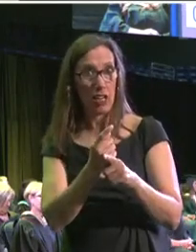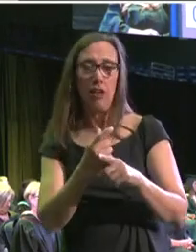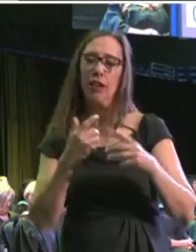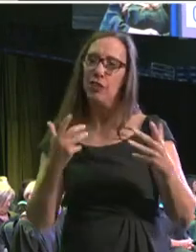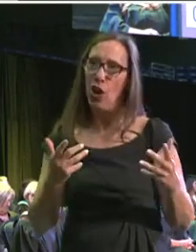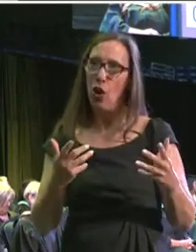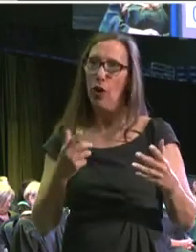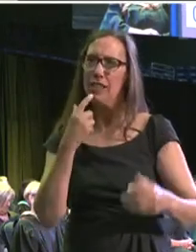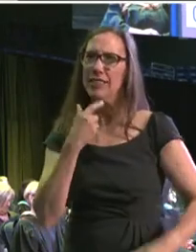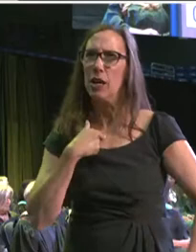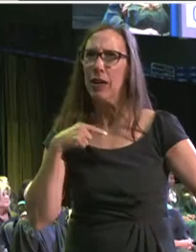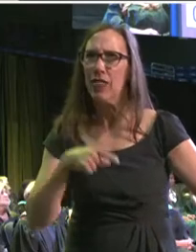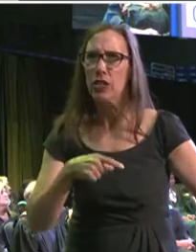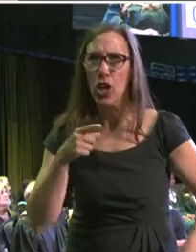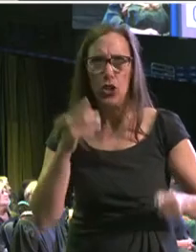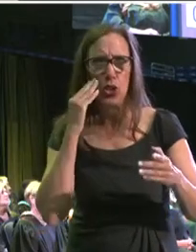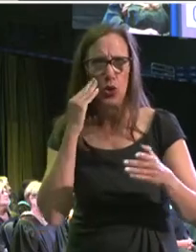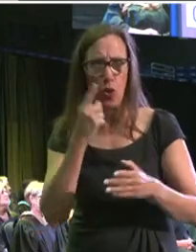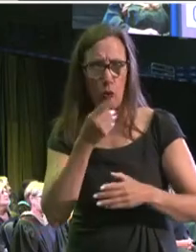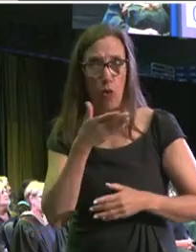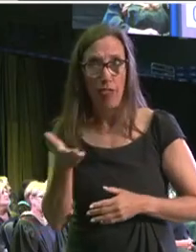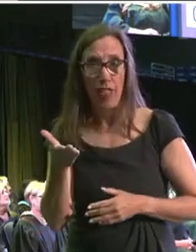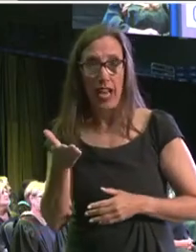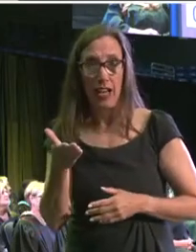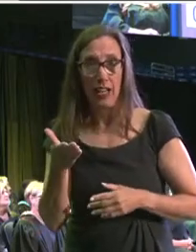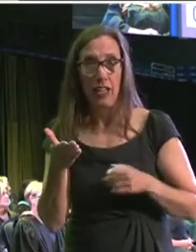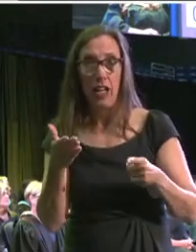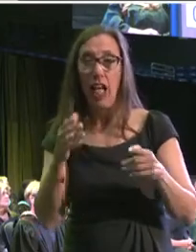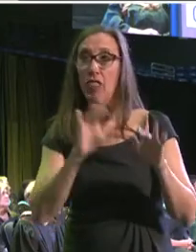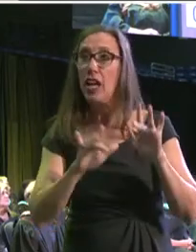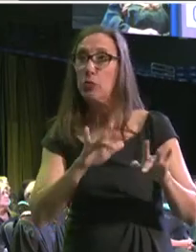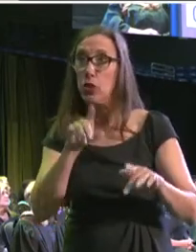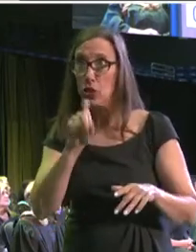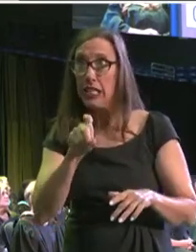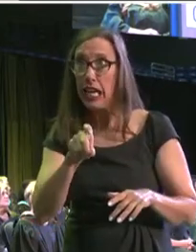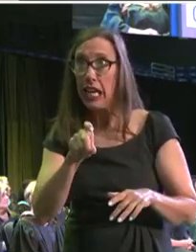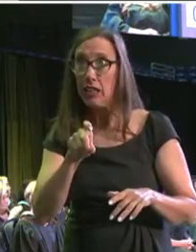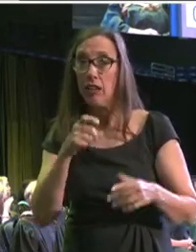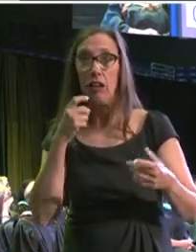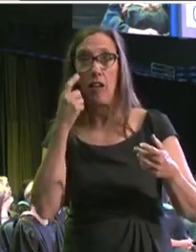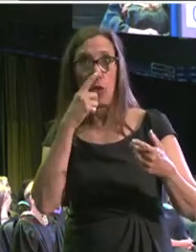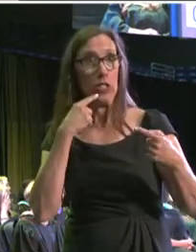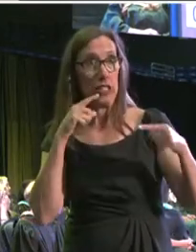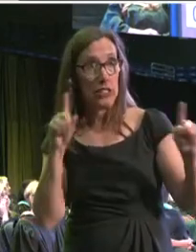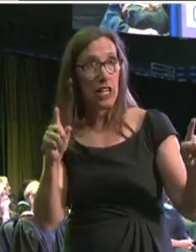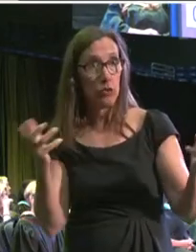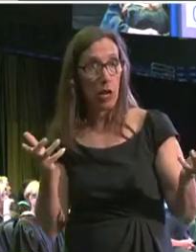Well, tell me this. Do y'all know the one thing computers need to successfully work?